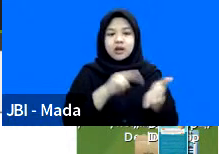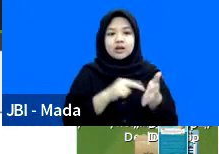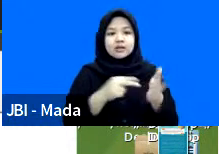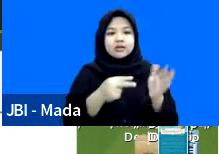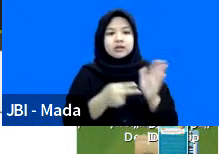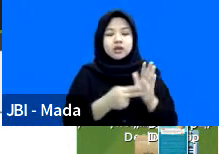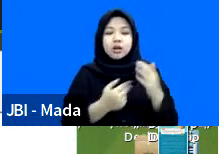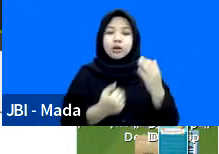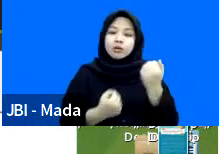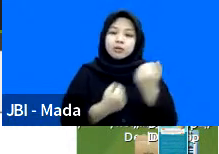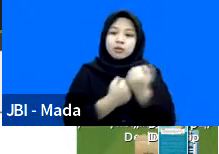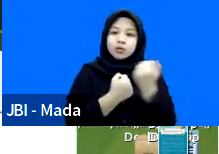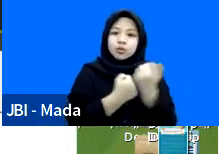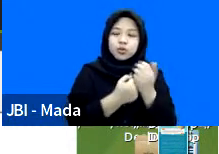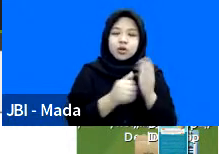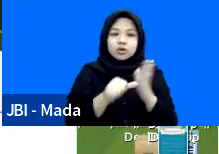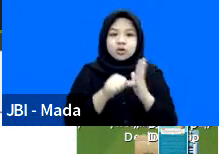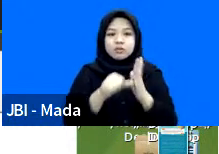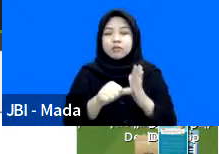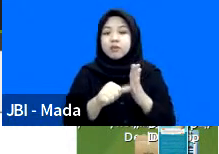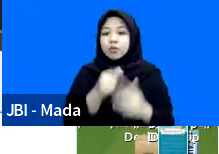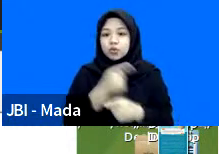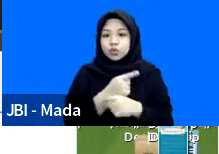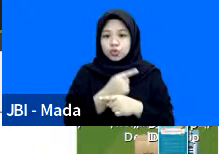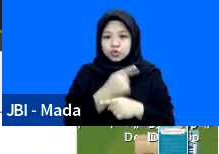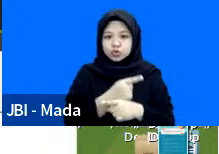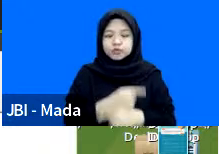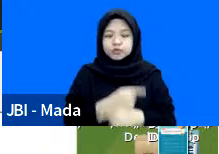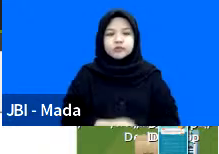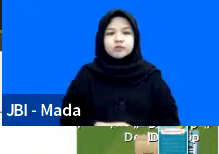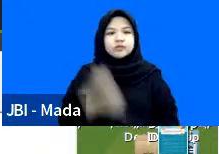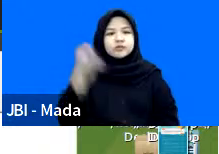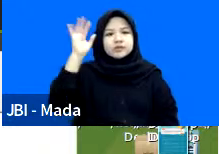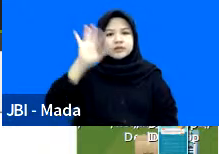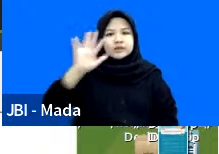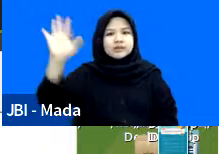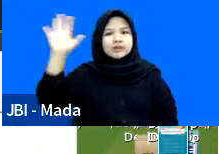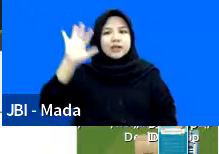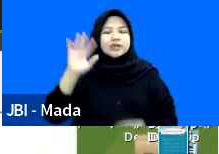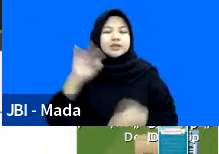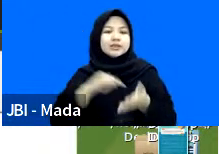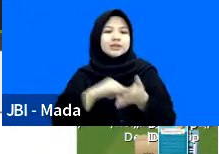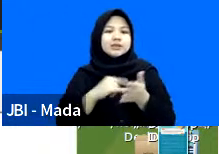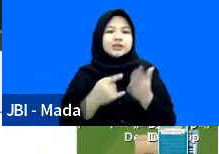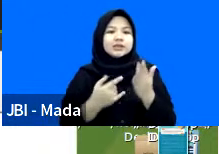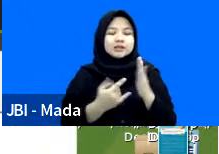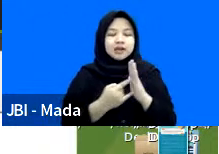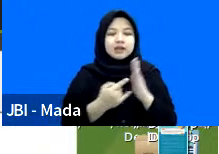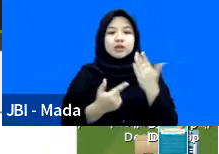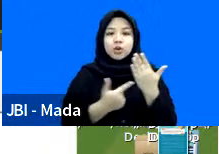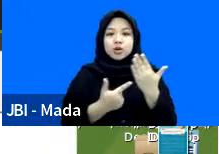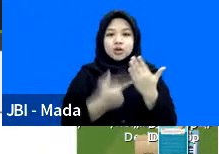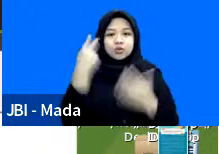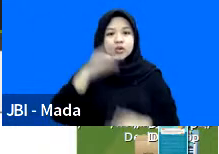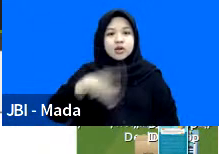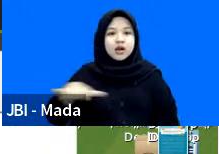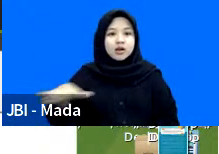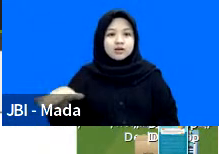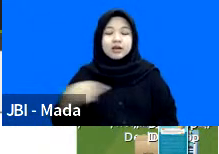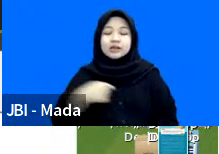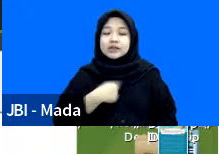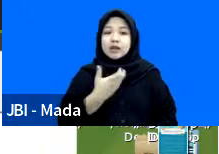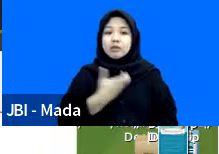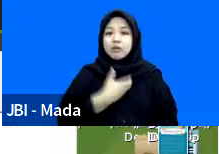The classical imagination of digital technology is directly working with the children. As an educator, I want to seriously caution this